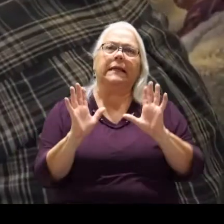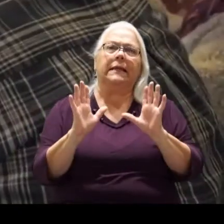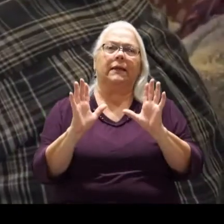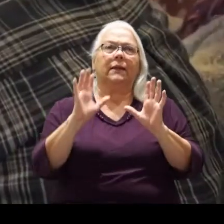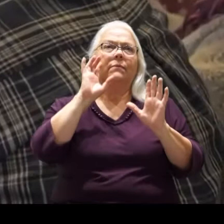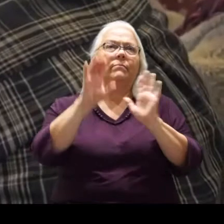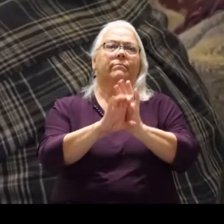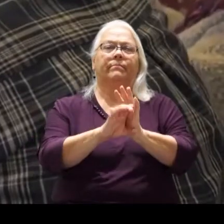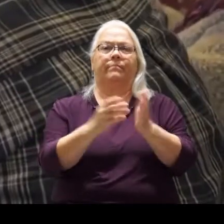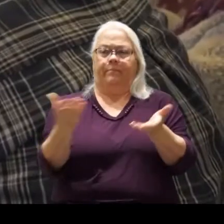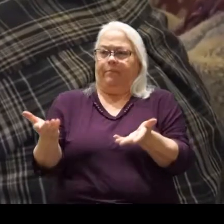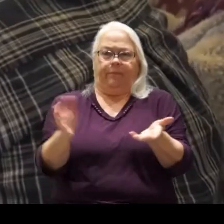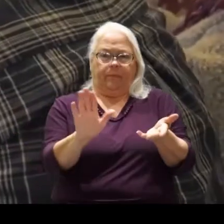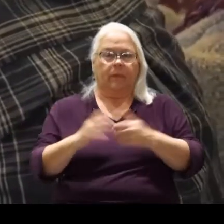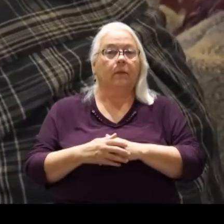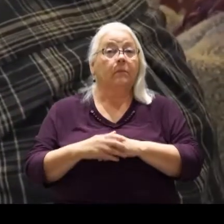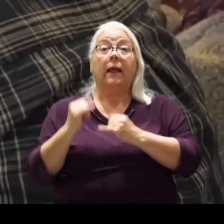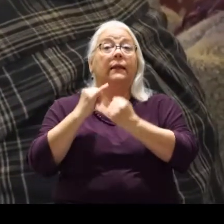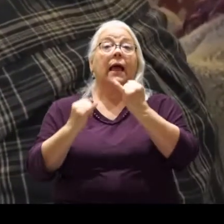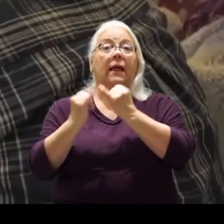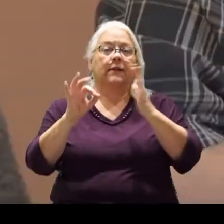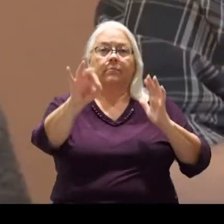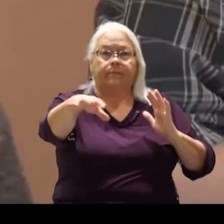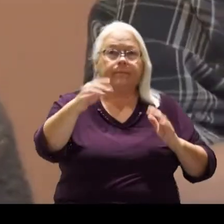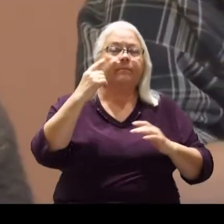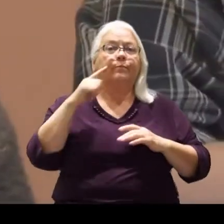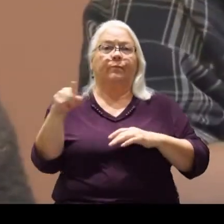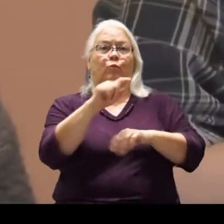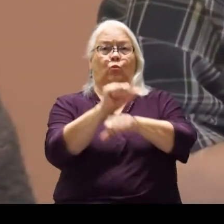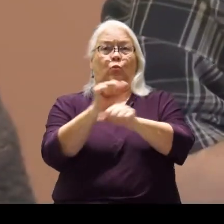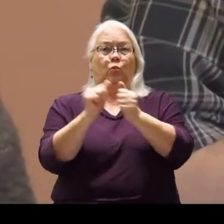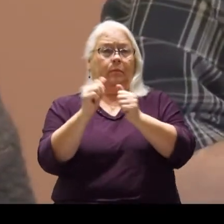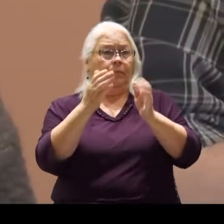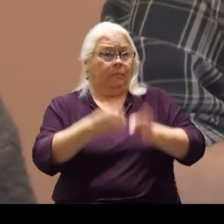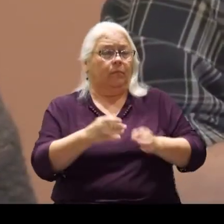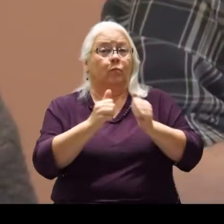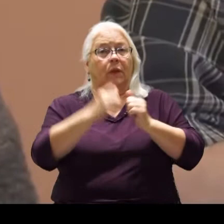result was supporting a fresher image, something that was clean.